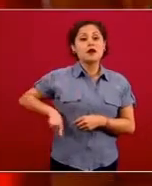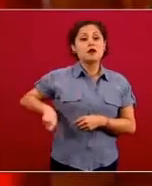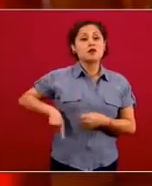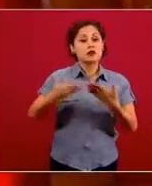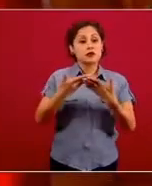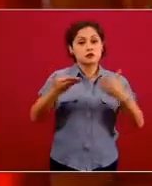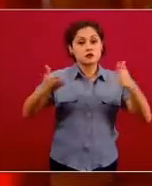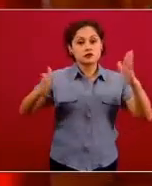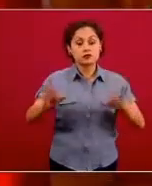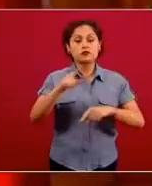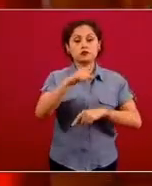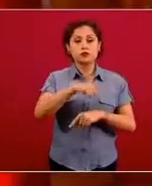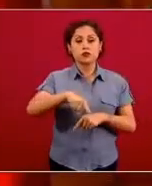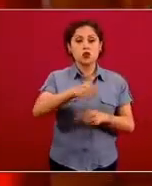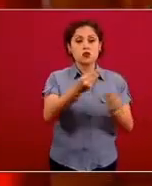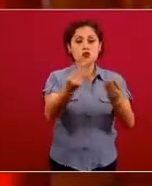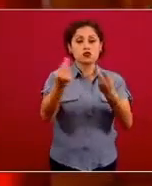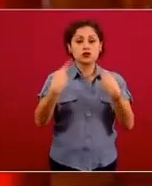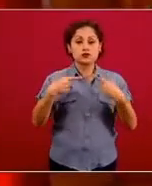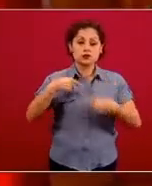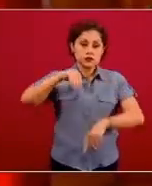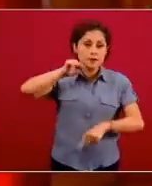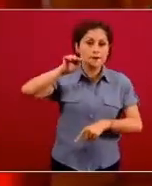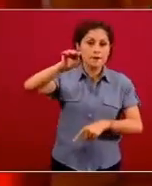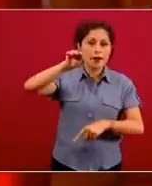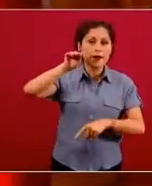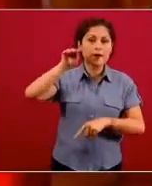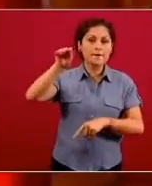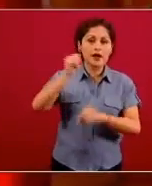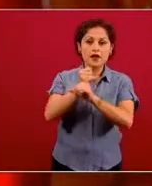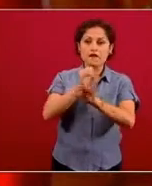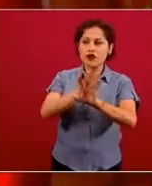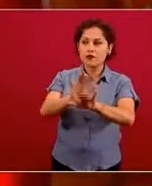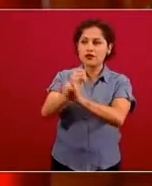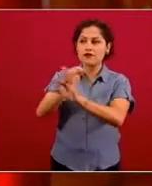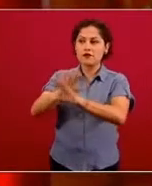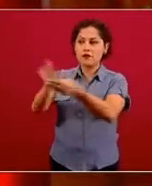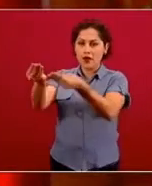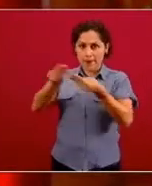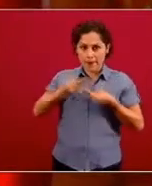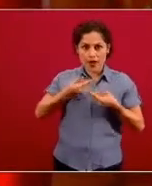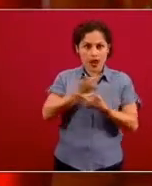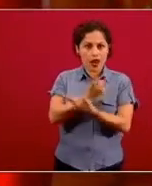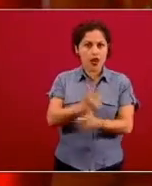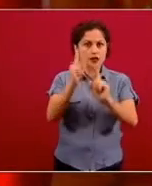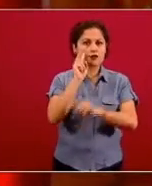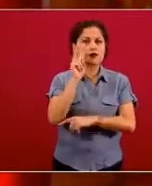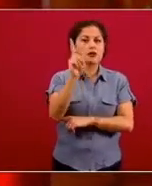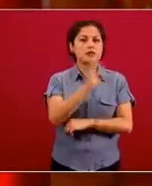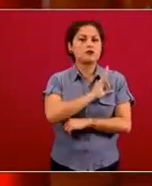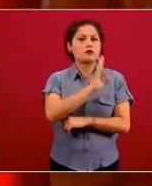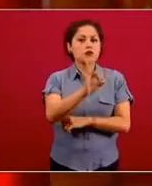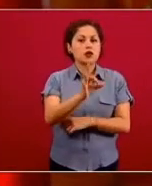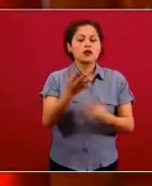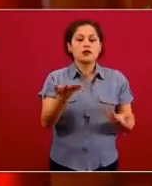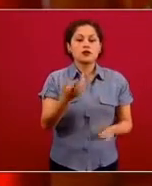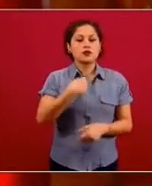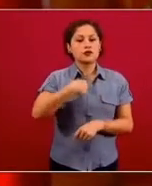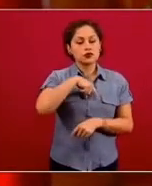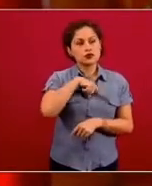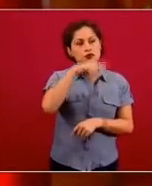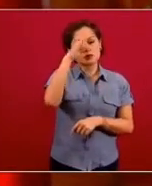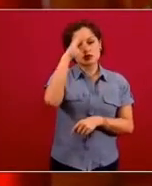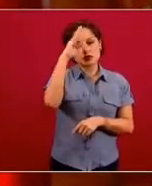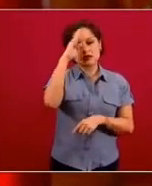information, the Institute for Open Information. This is something that that society has really